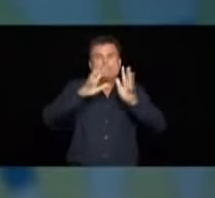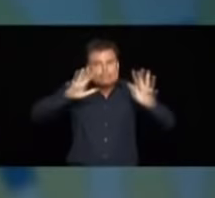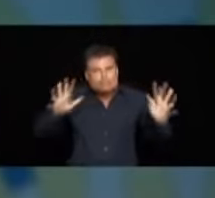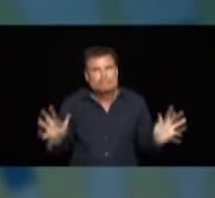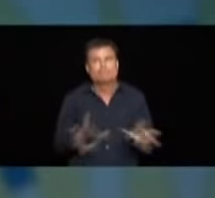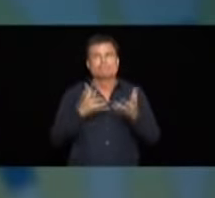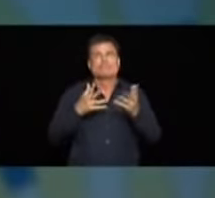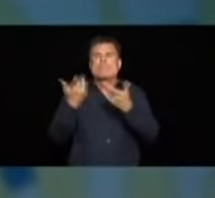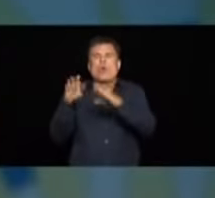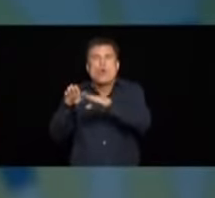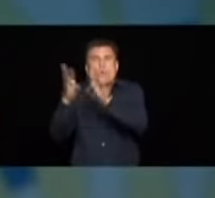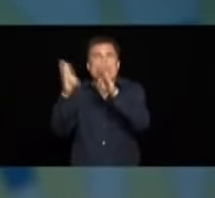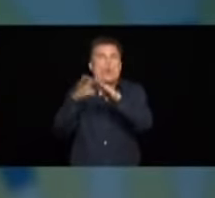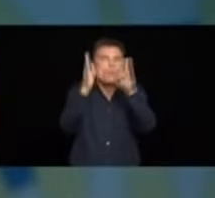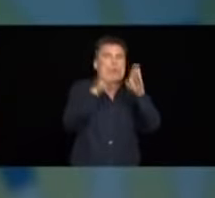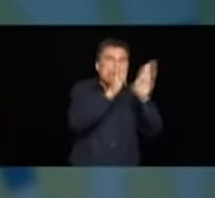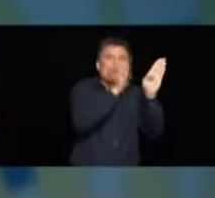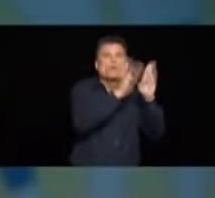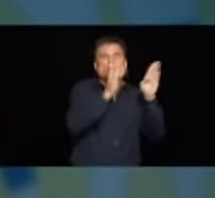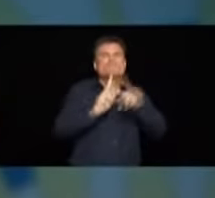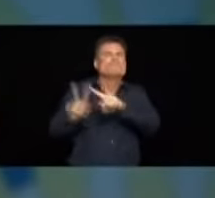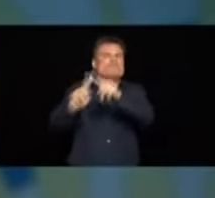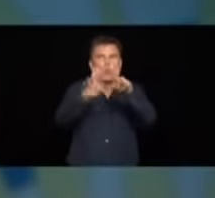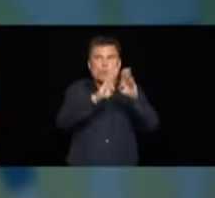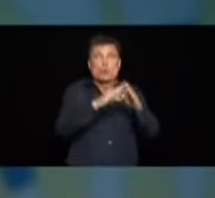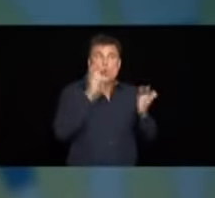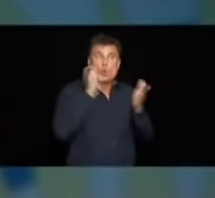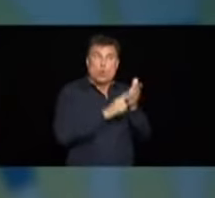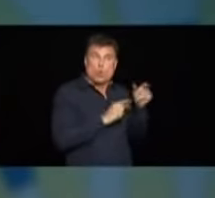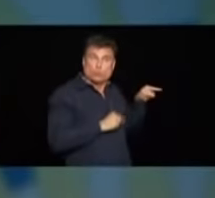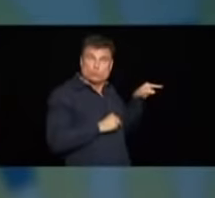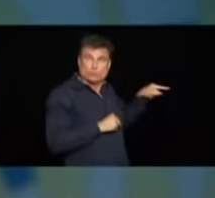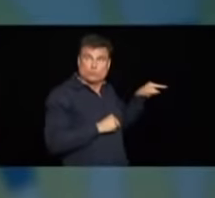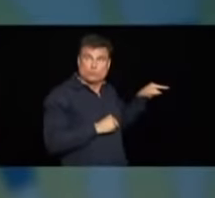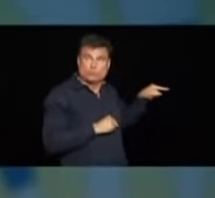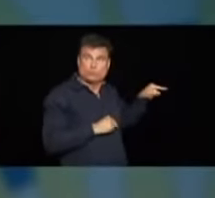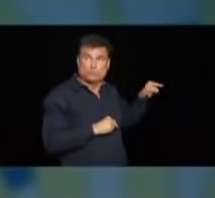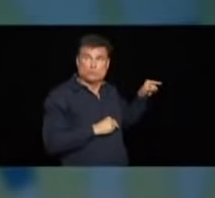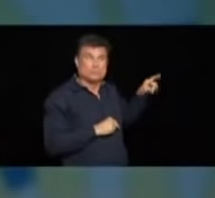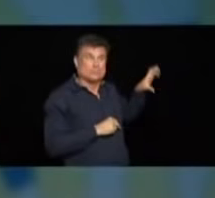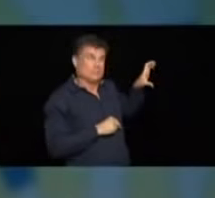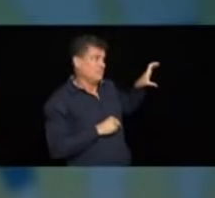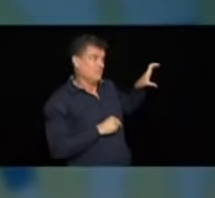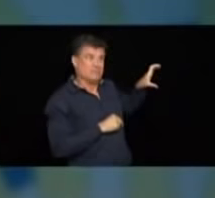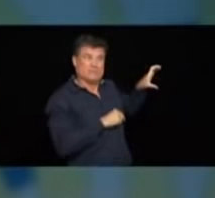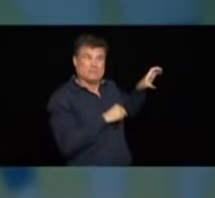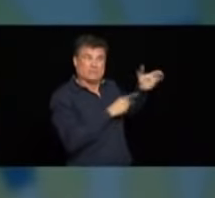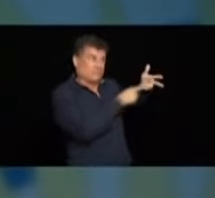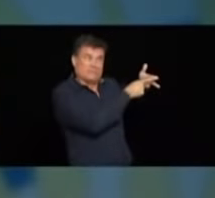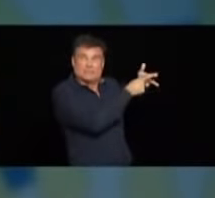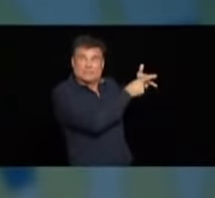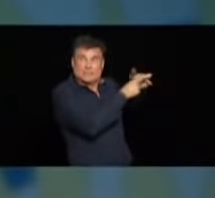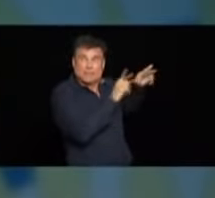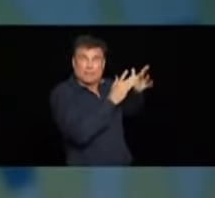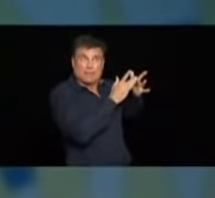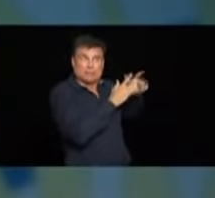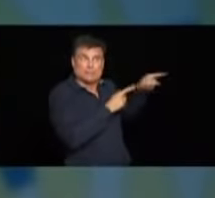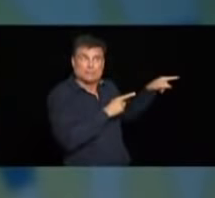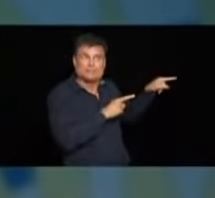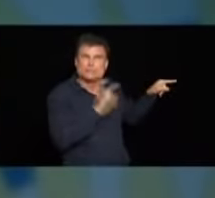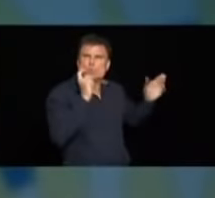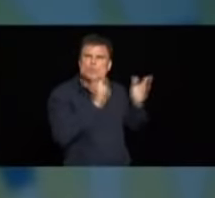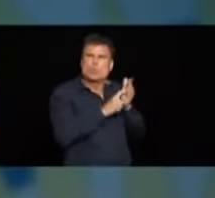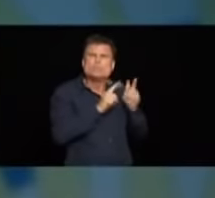see that there's a few more increased settings that are reflected here. But again, most